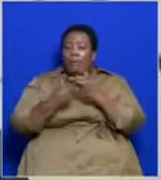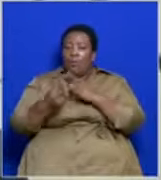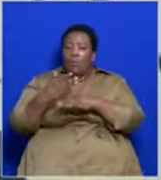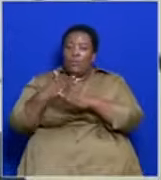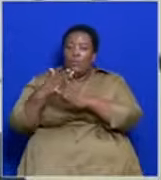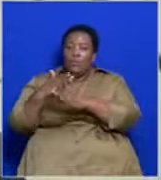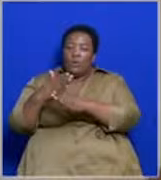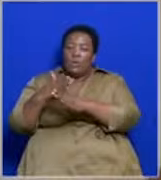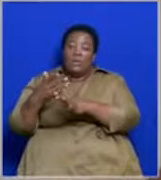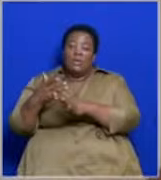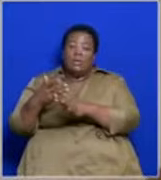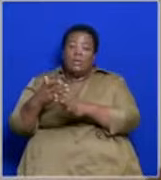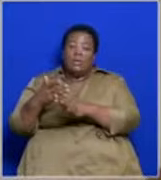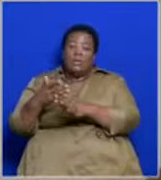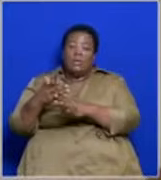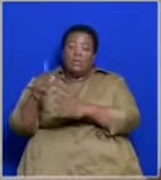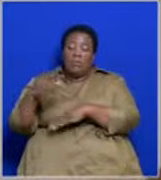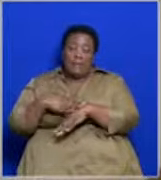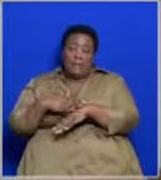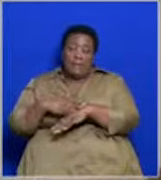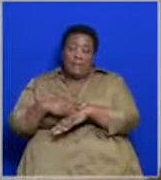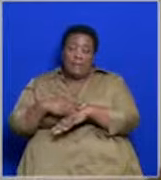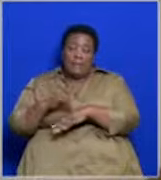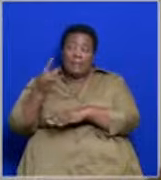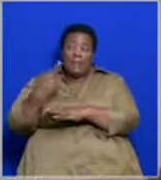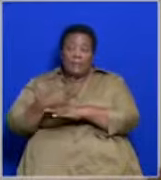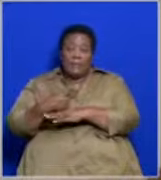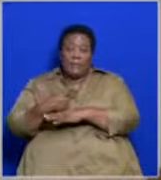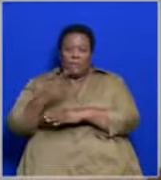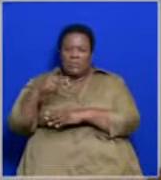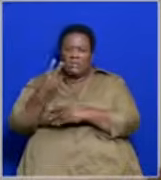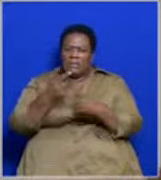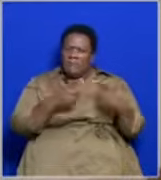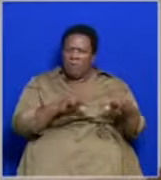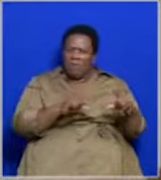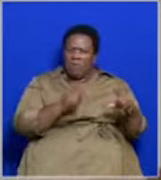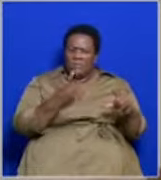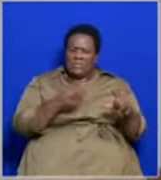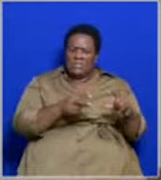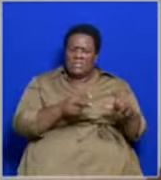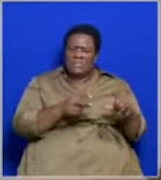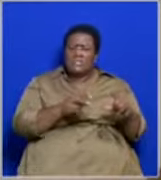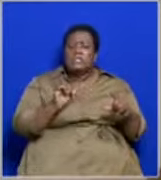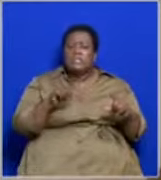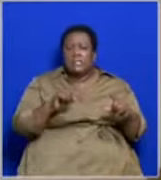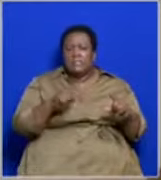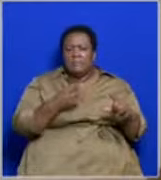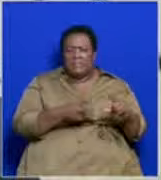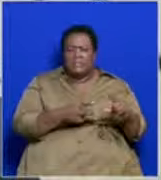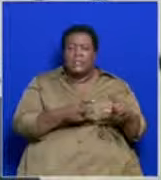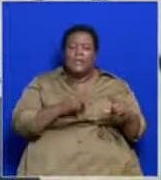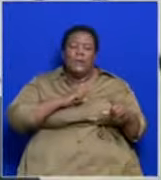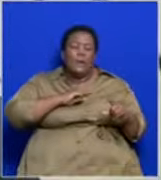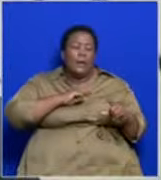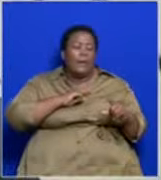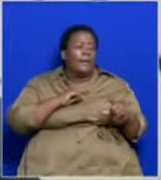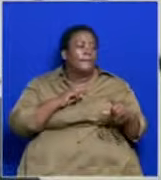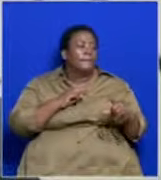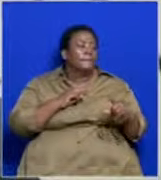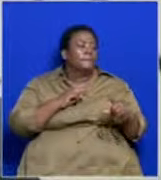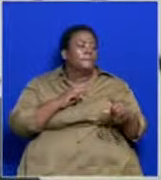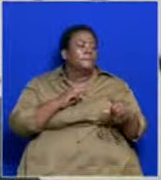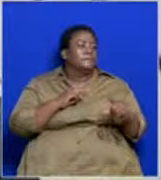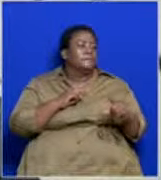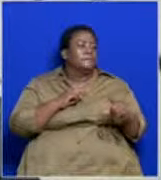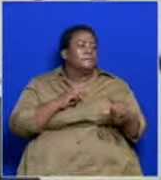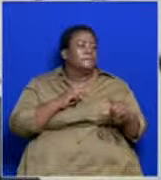Yes, On the second paragraph. I see it. Because the subsequent